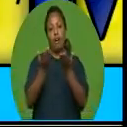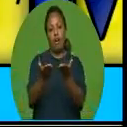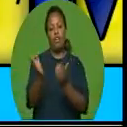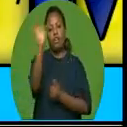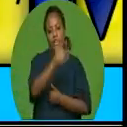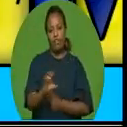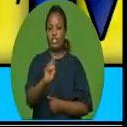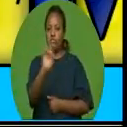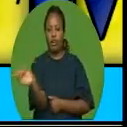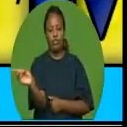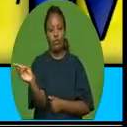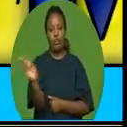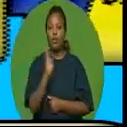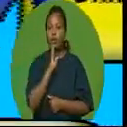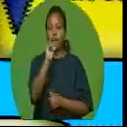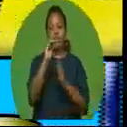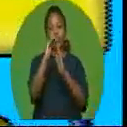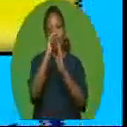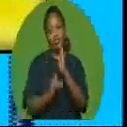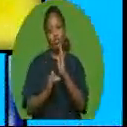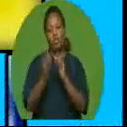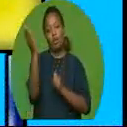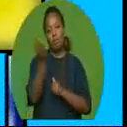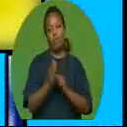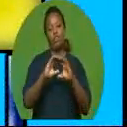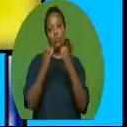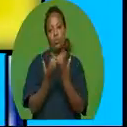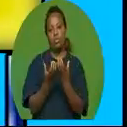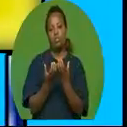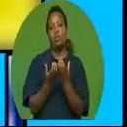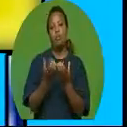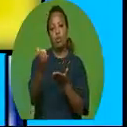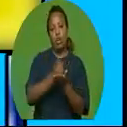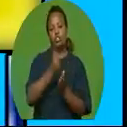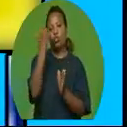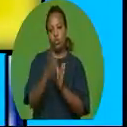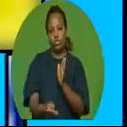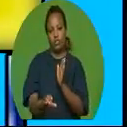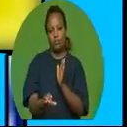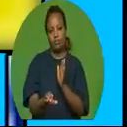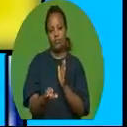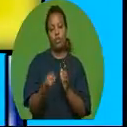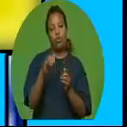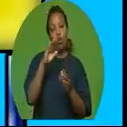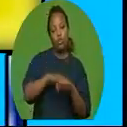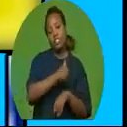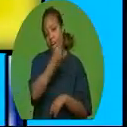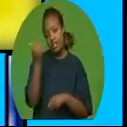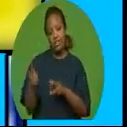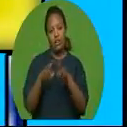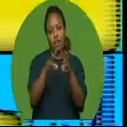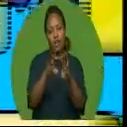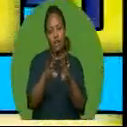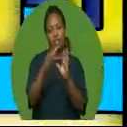supply curve rightward by reducing per unit production costs. On the other